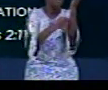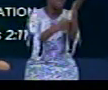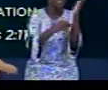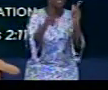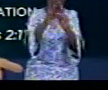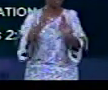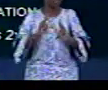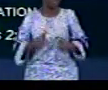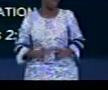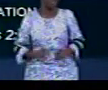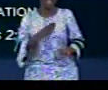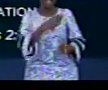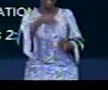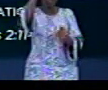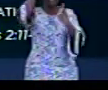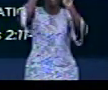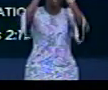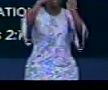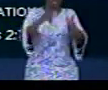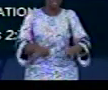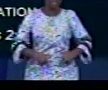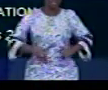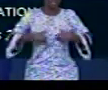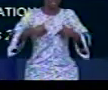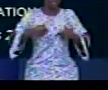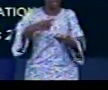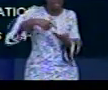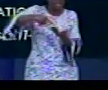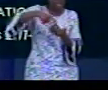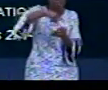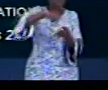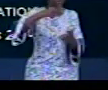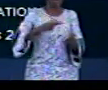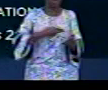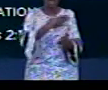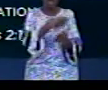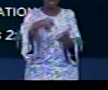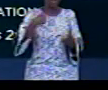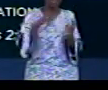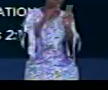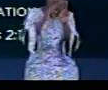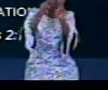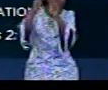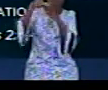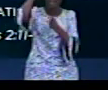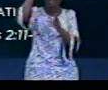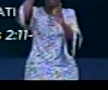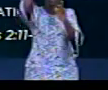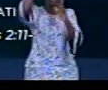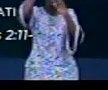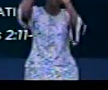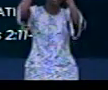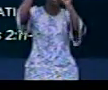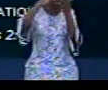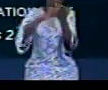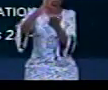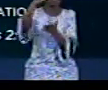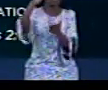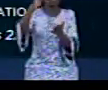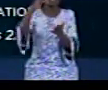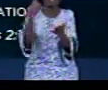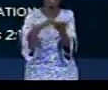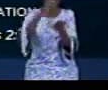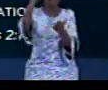dwelt among us, and we beheld his glory, the glory as of the only begotten of the